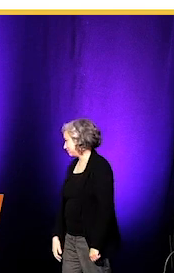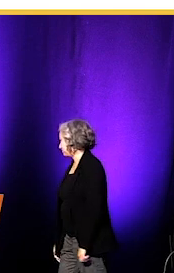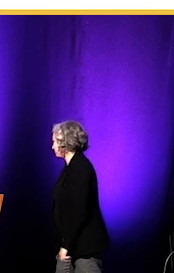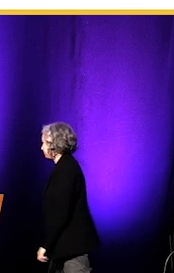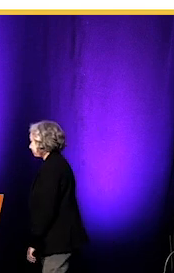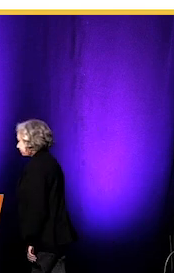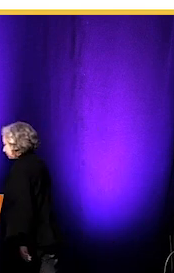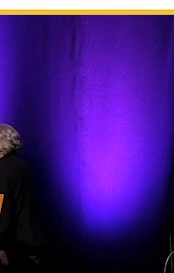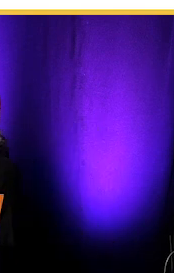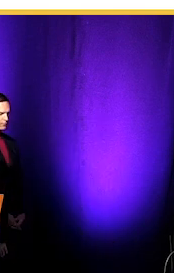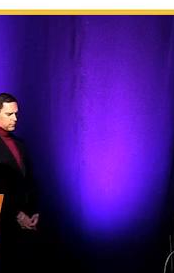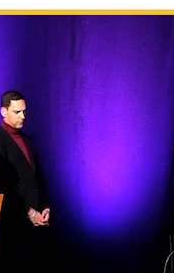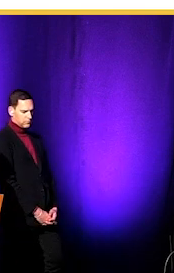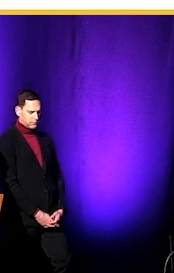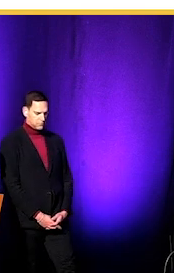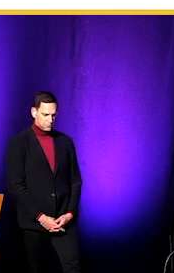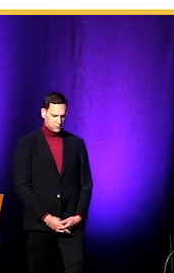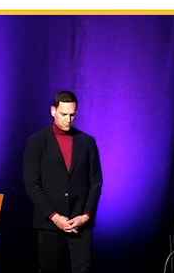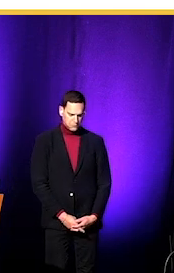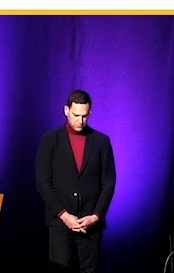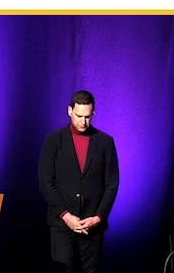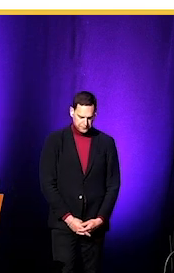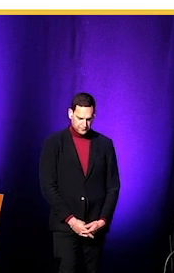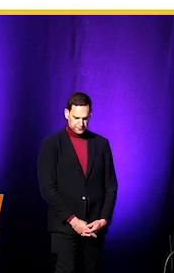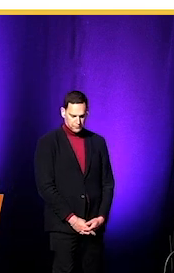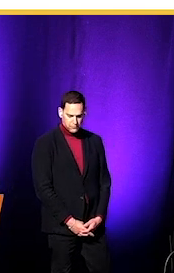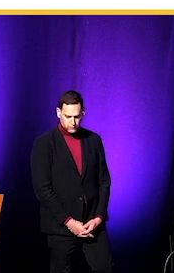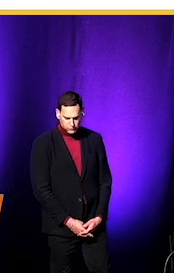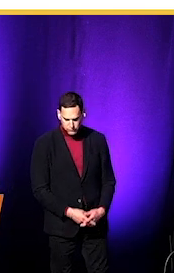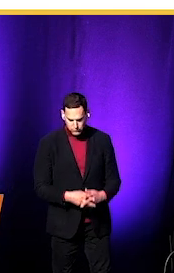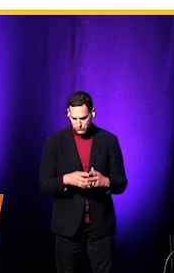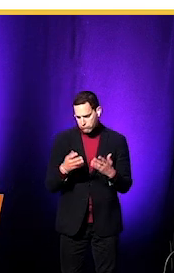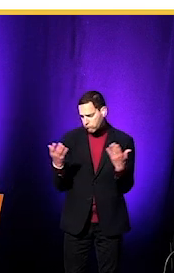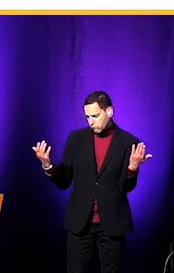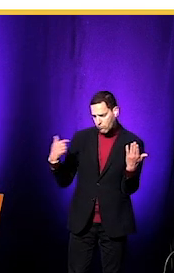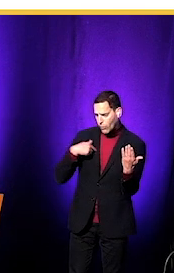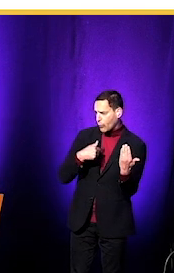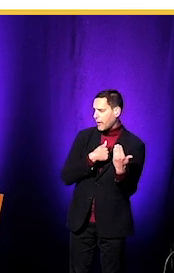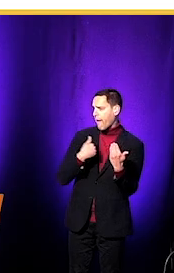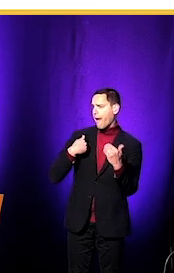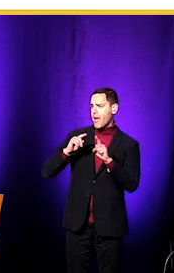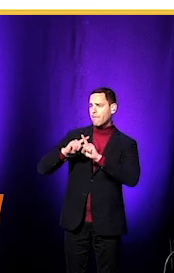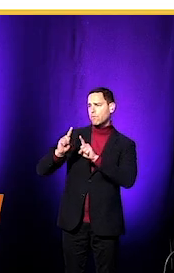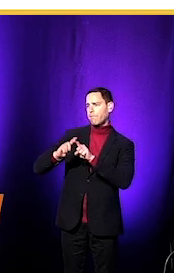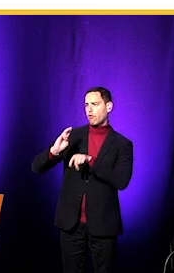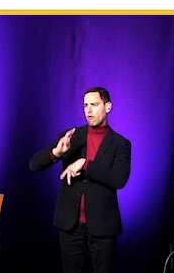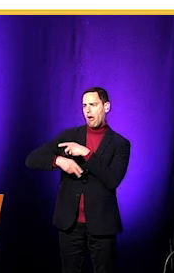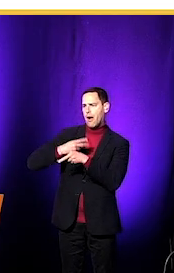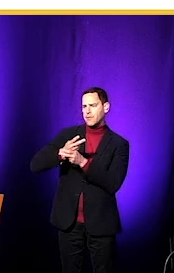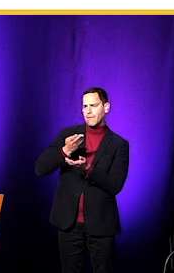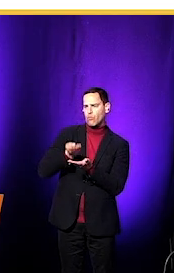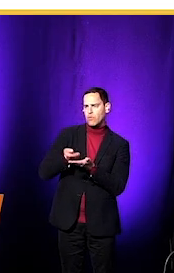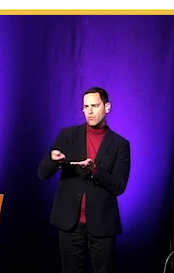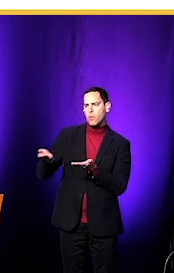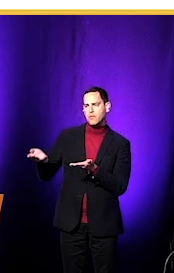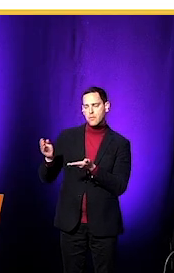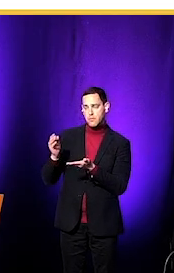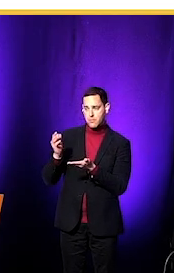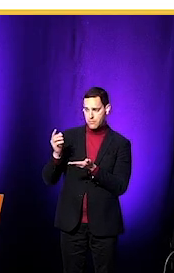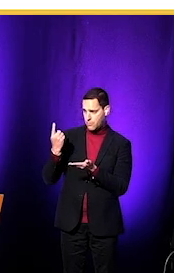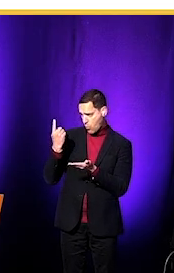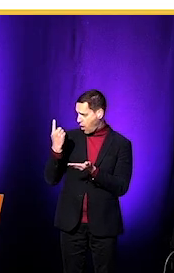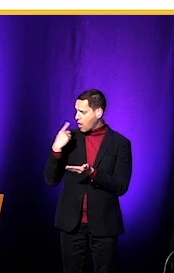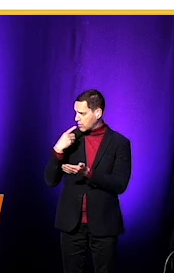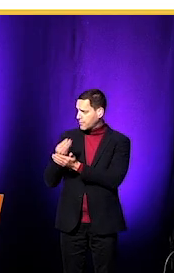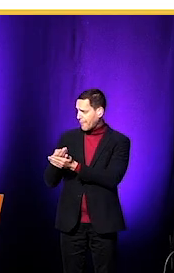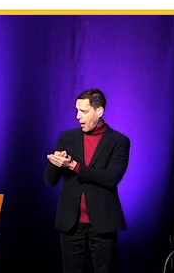Well, as I said, I mean, there are different kinds of resources, and yes, money is essential to some of it, but I think the